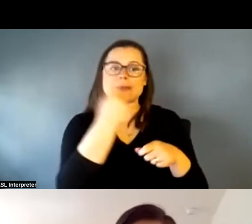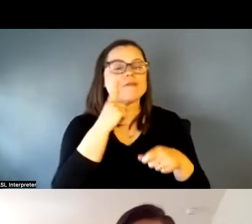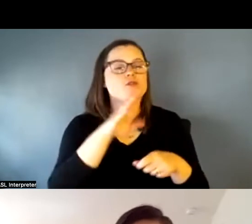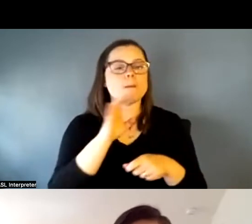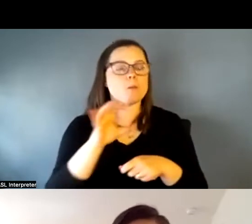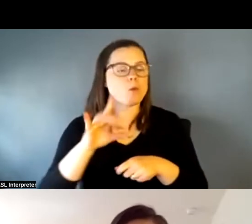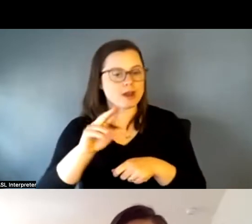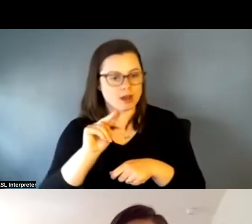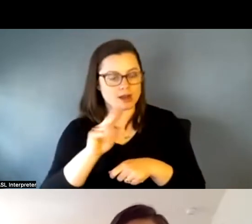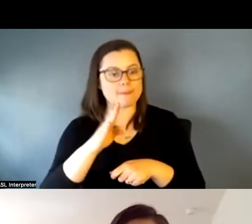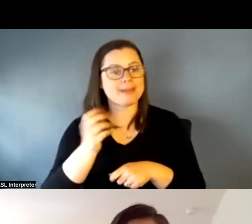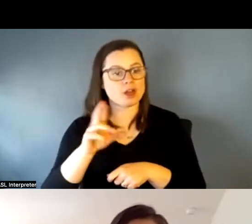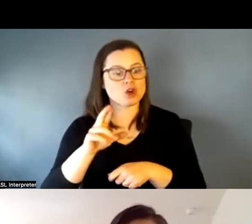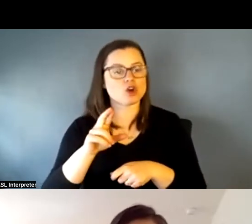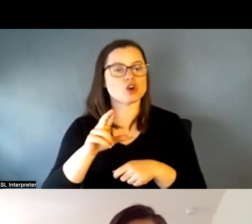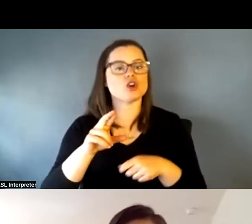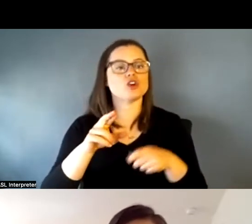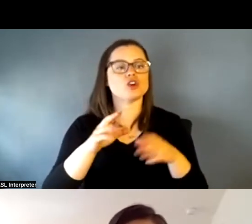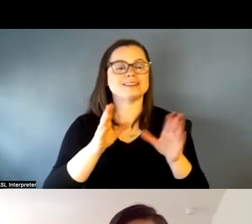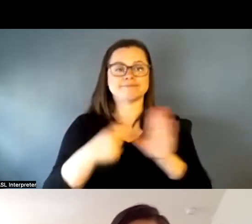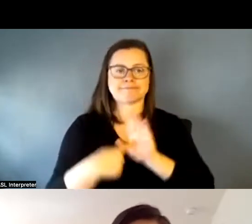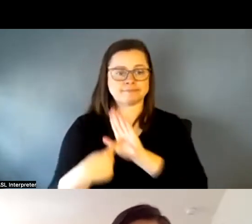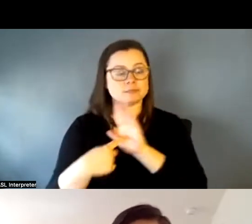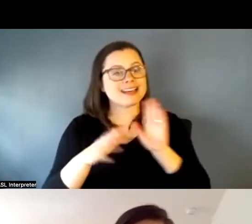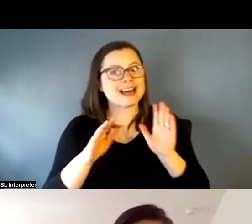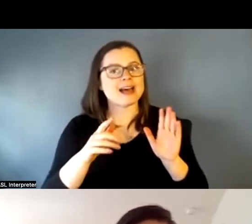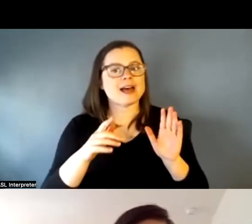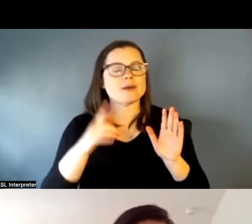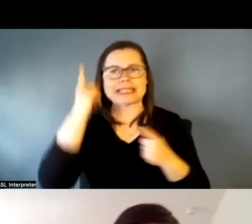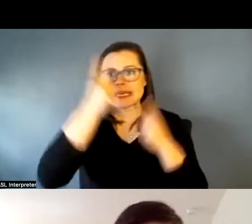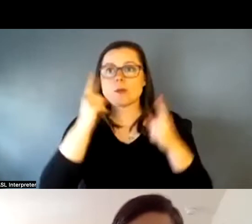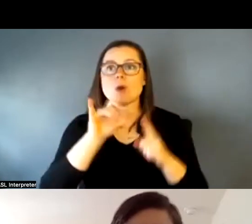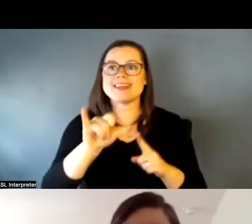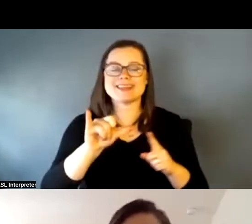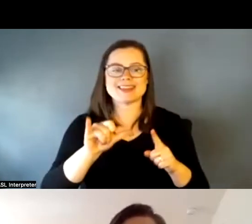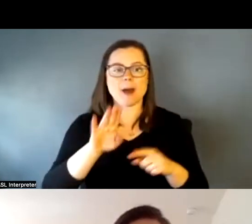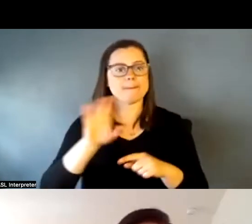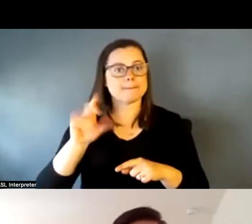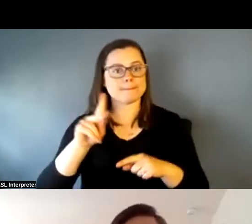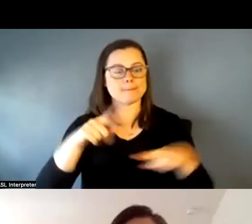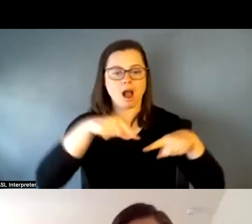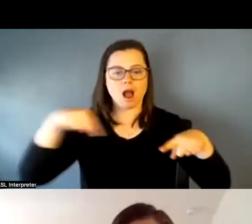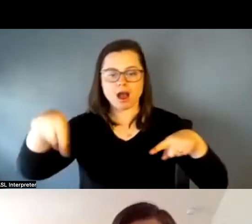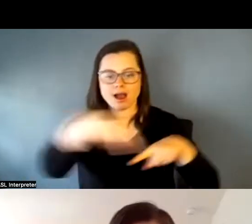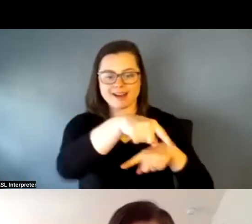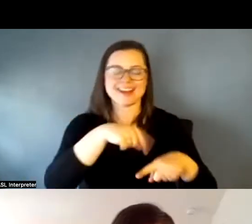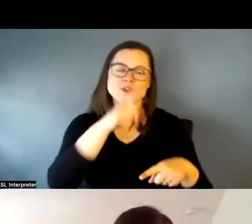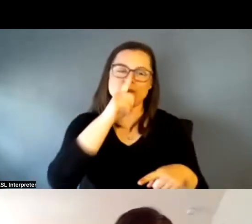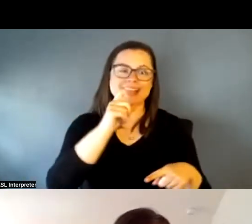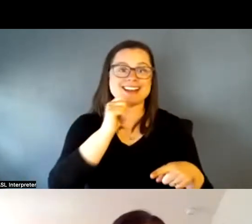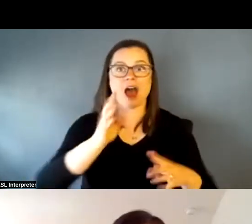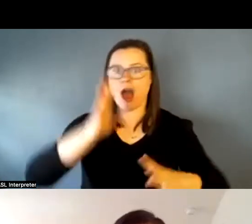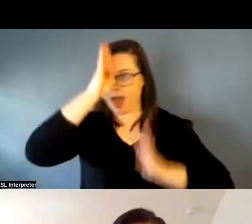square block, and kind of it's not the most like imaginatively